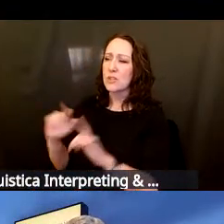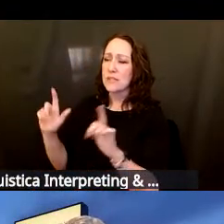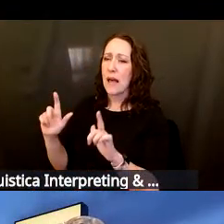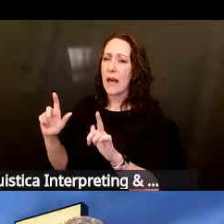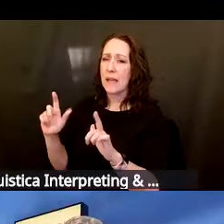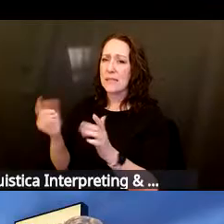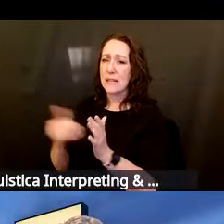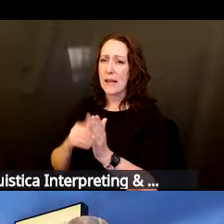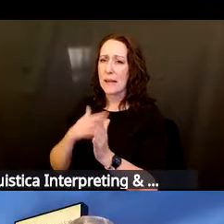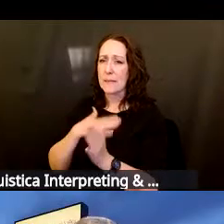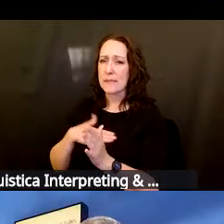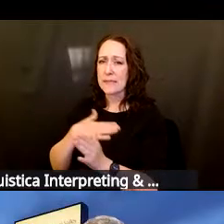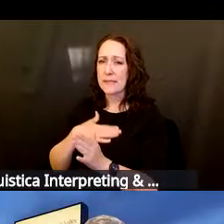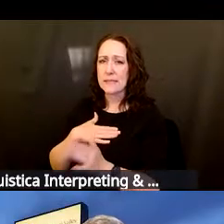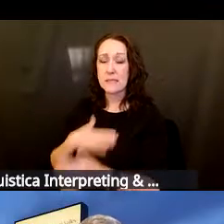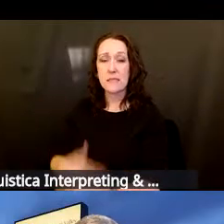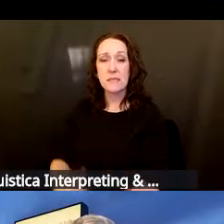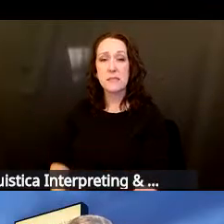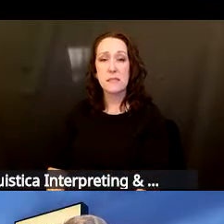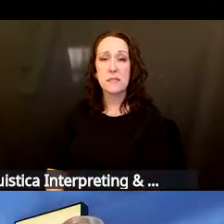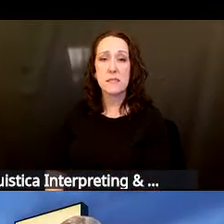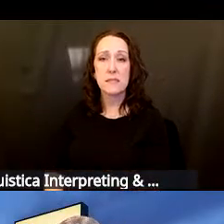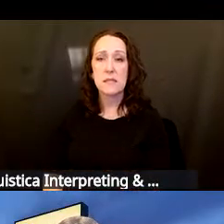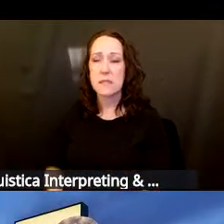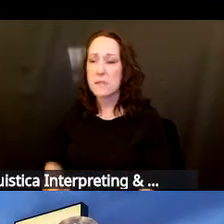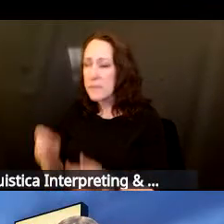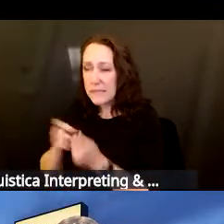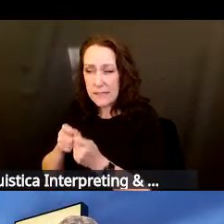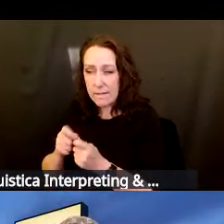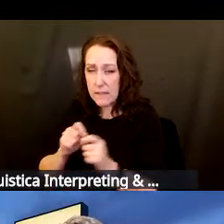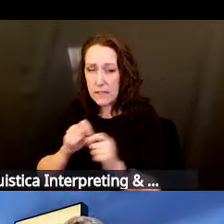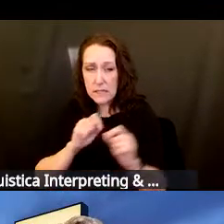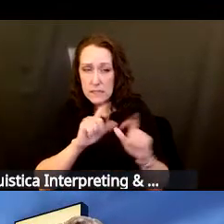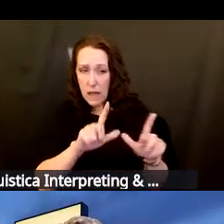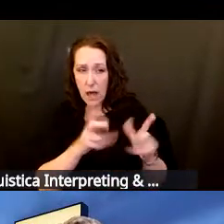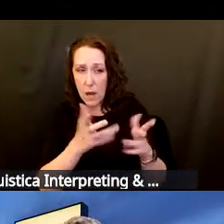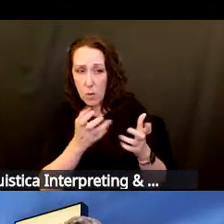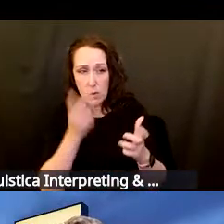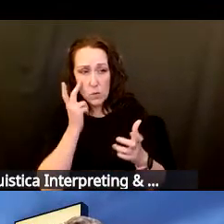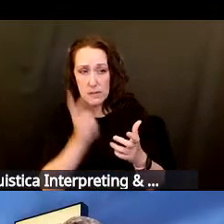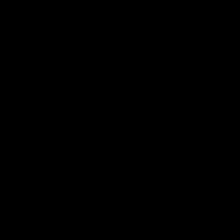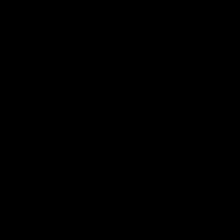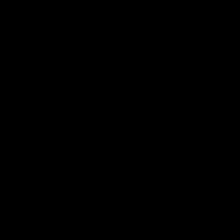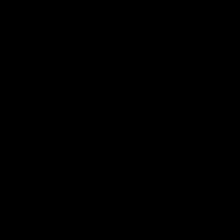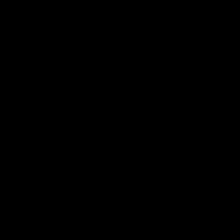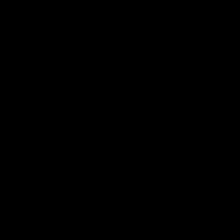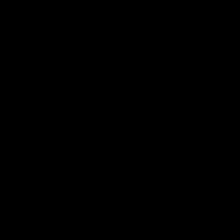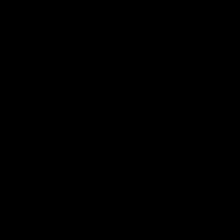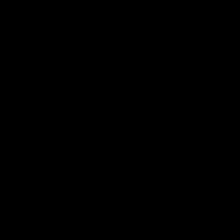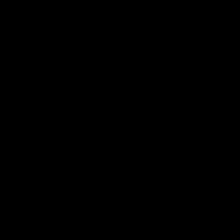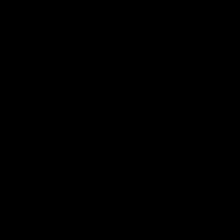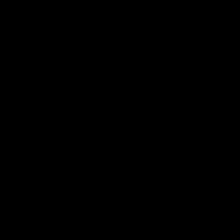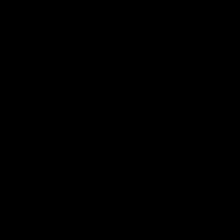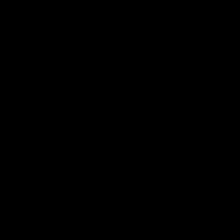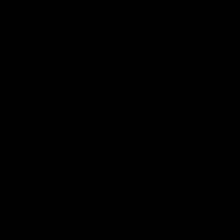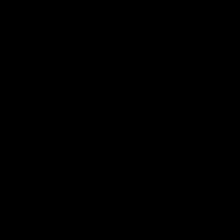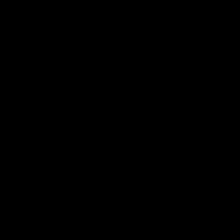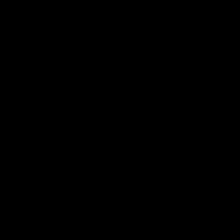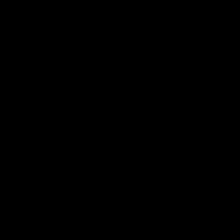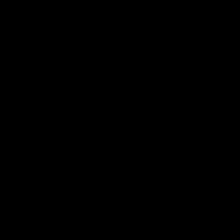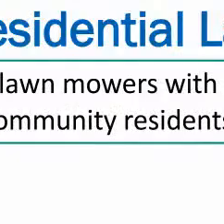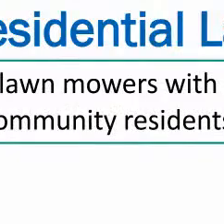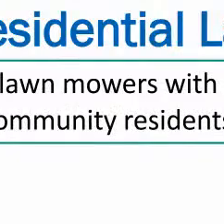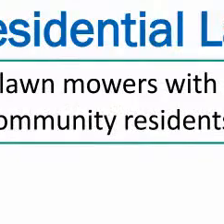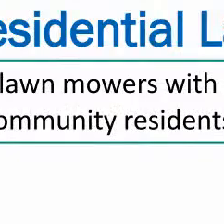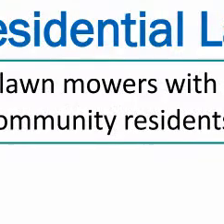again? Yeah, do you have a particular slide that you'd like for Sarah to go to?